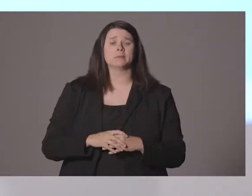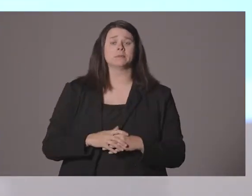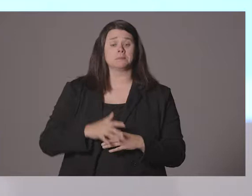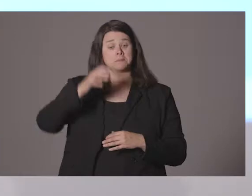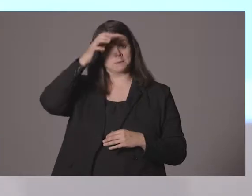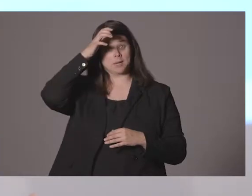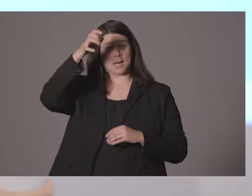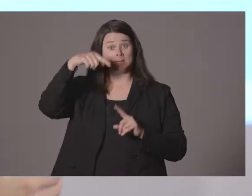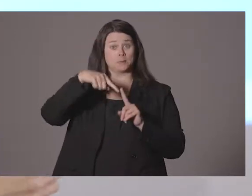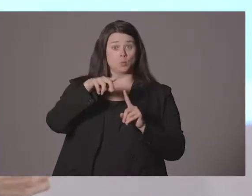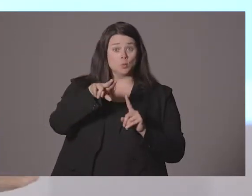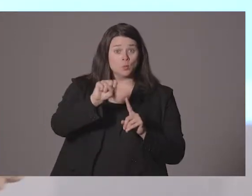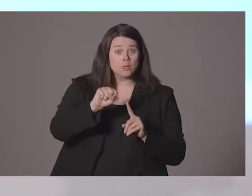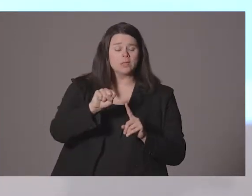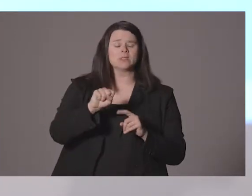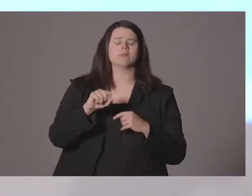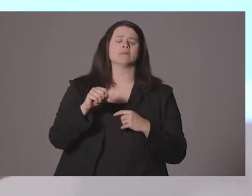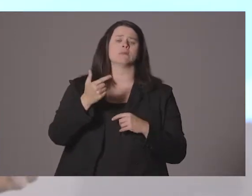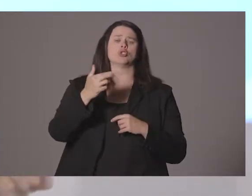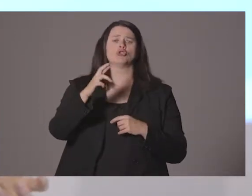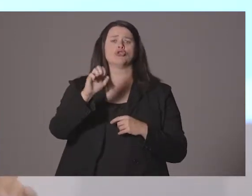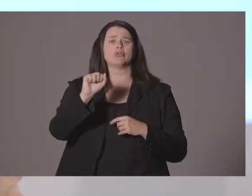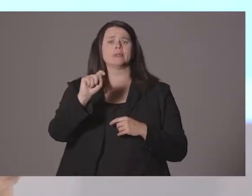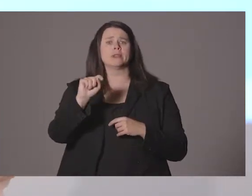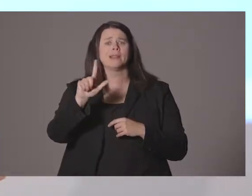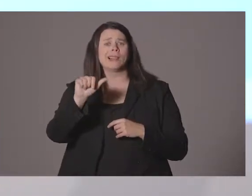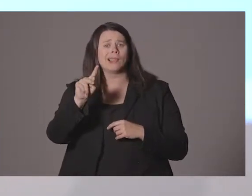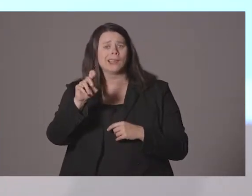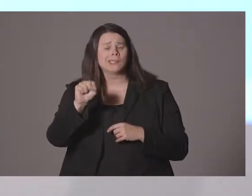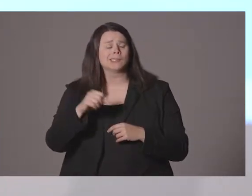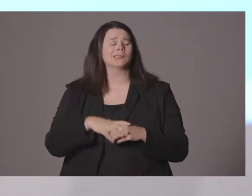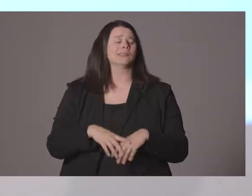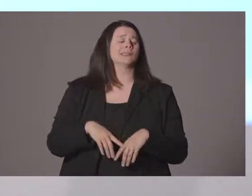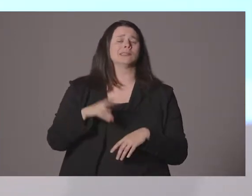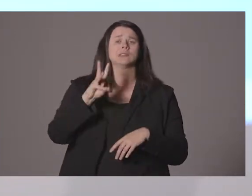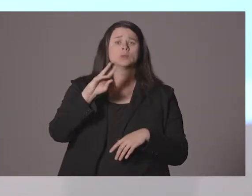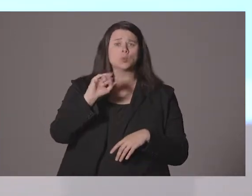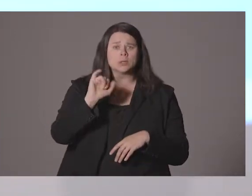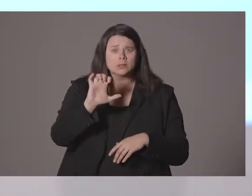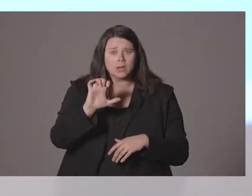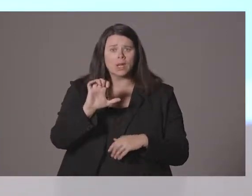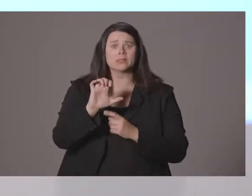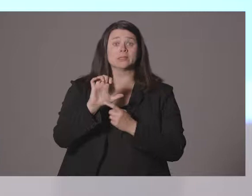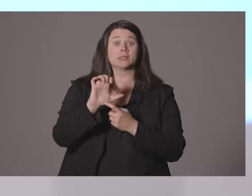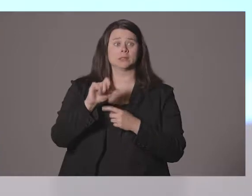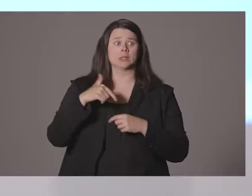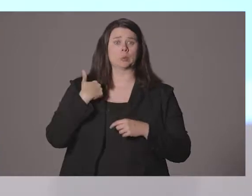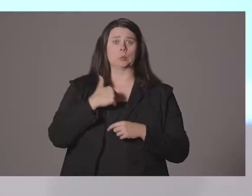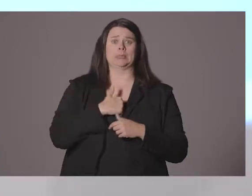Wisconsin often has an amnesia about the history of how we came to be here, how we came to have these boundaries.